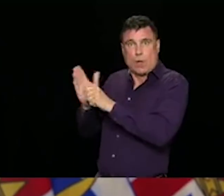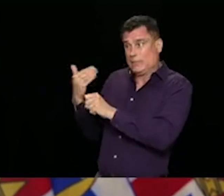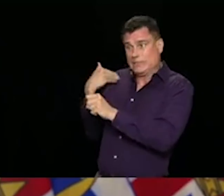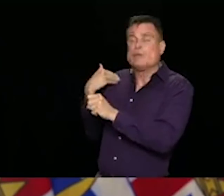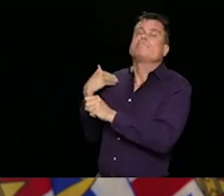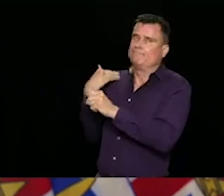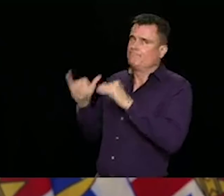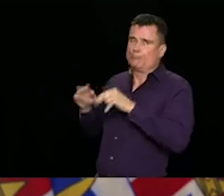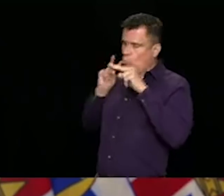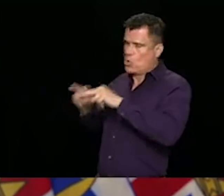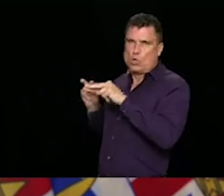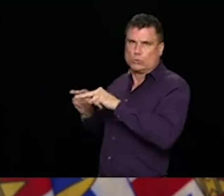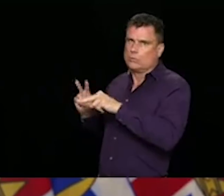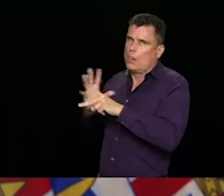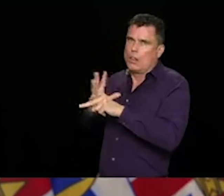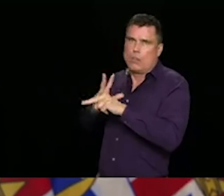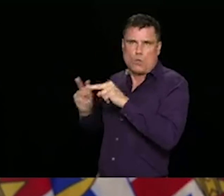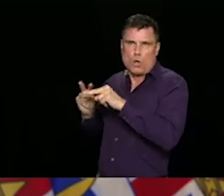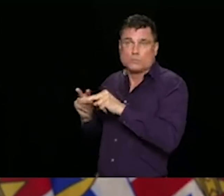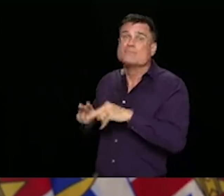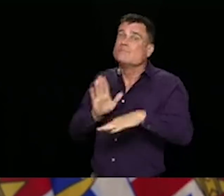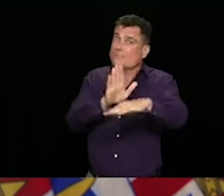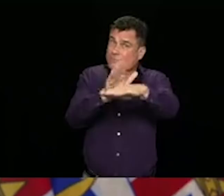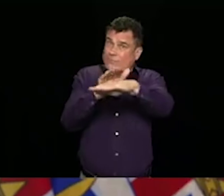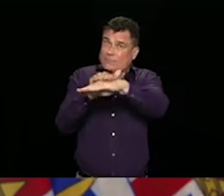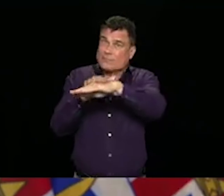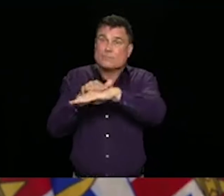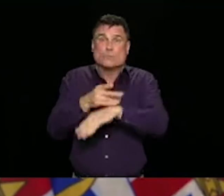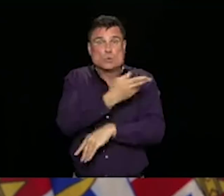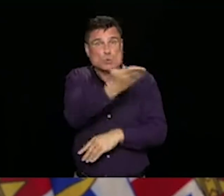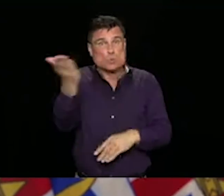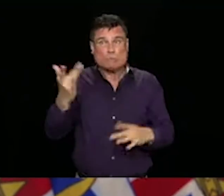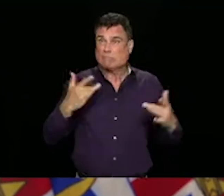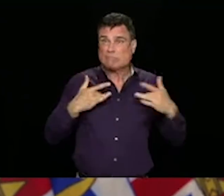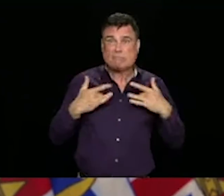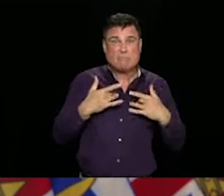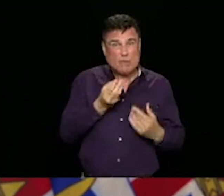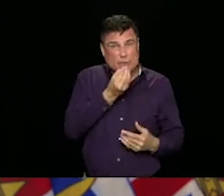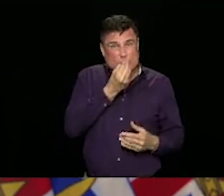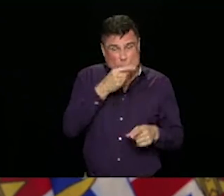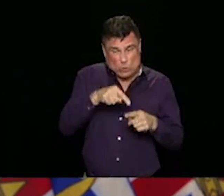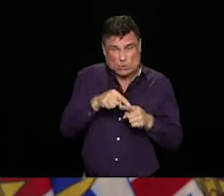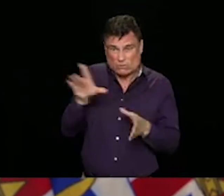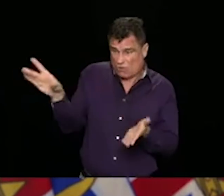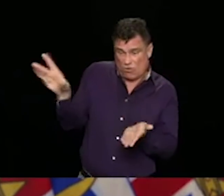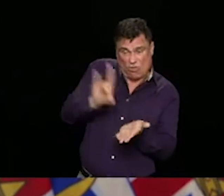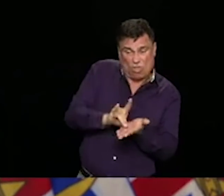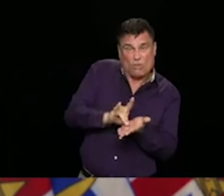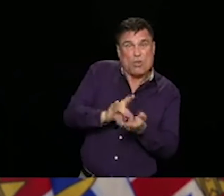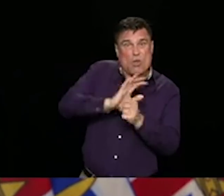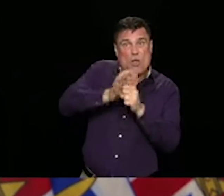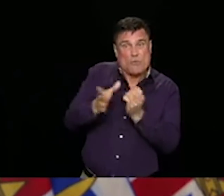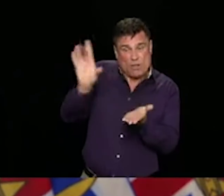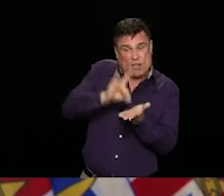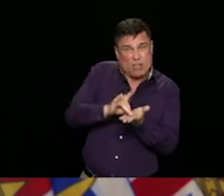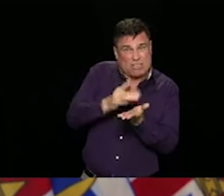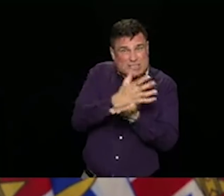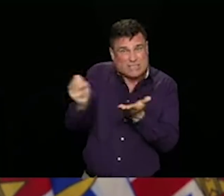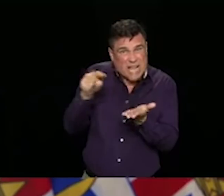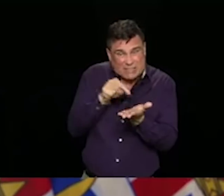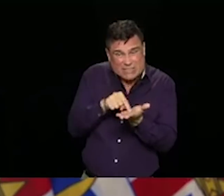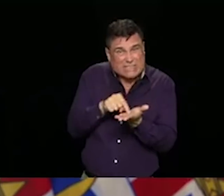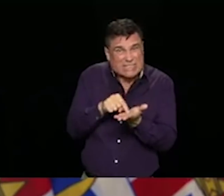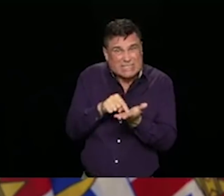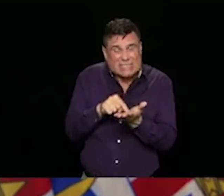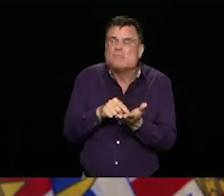been any reported cases of food or food packaging being associated with the transmission of